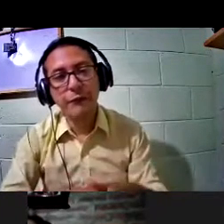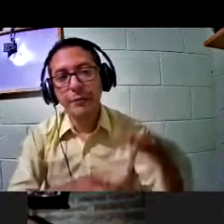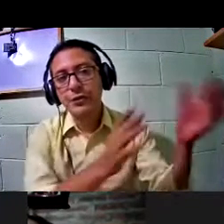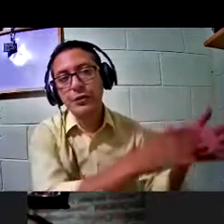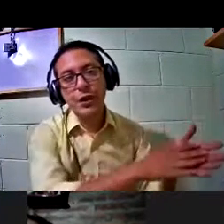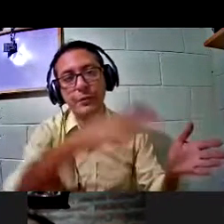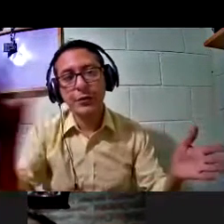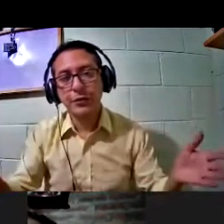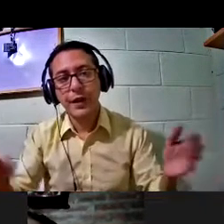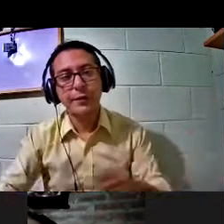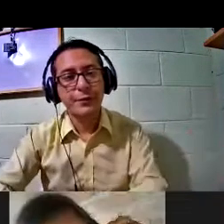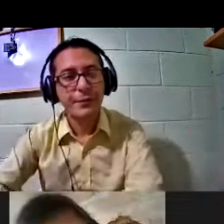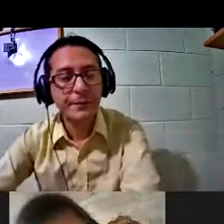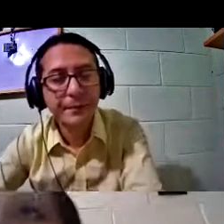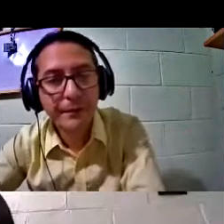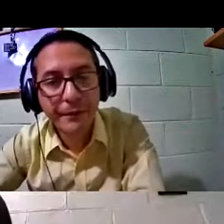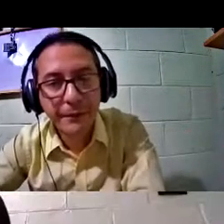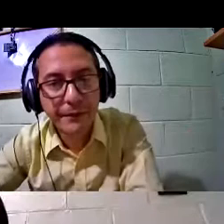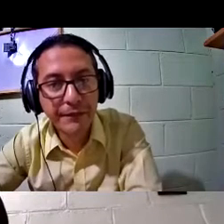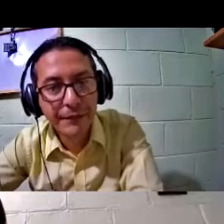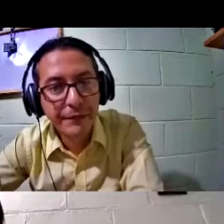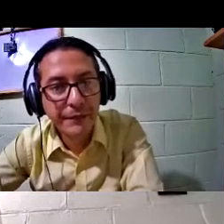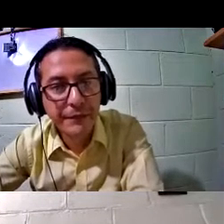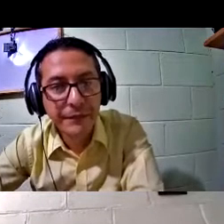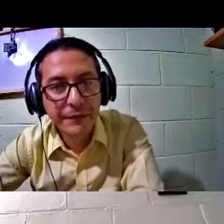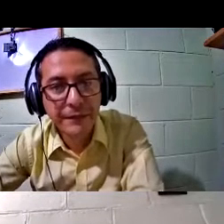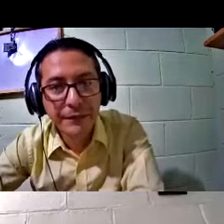take you from your job to your house?